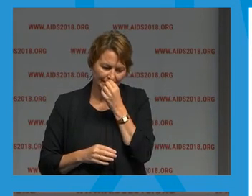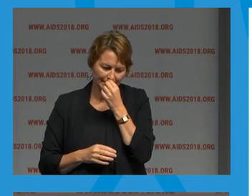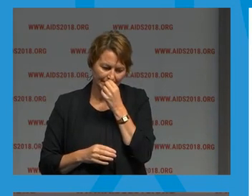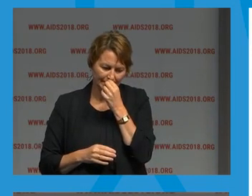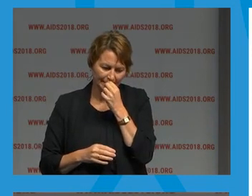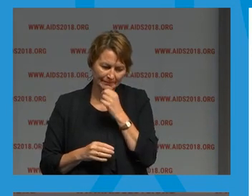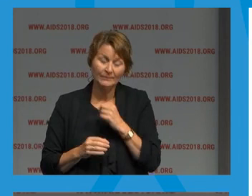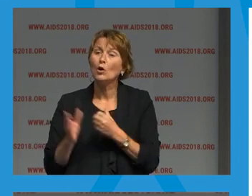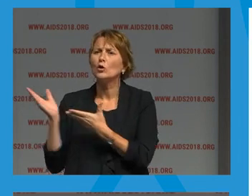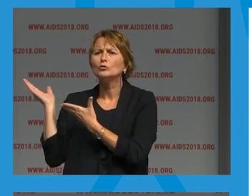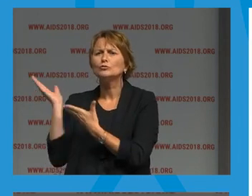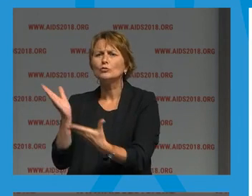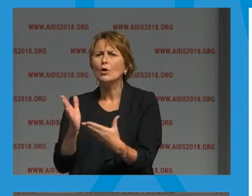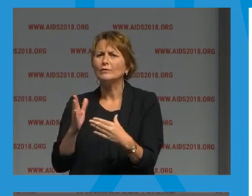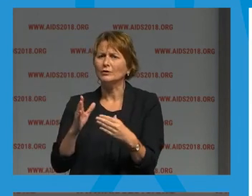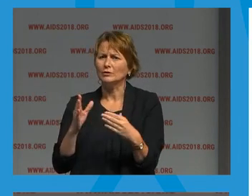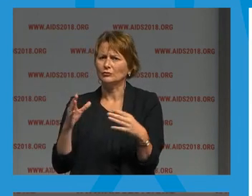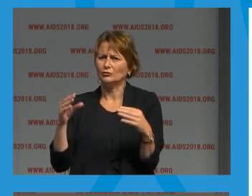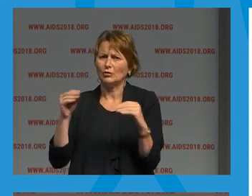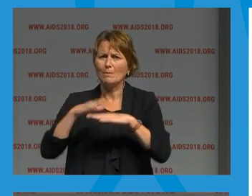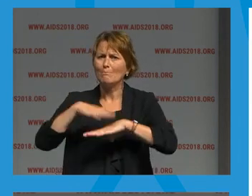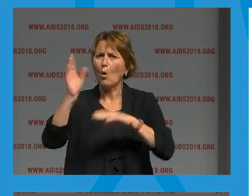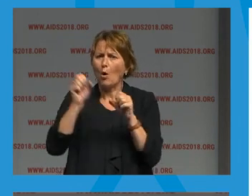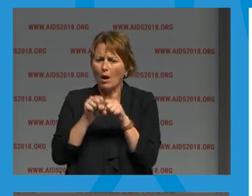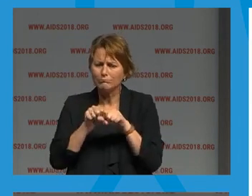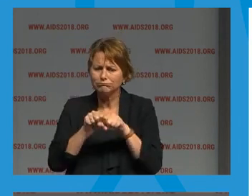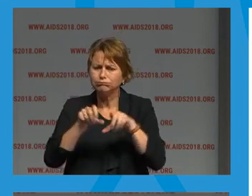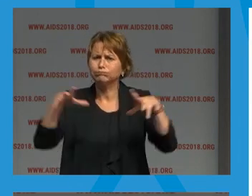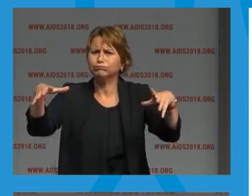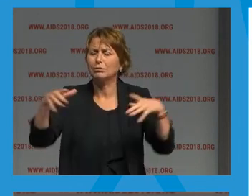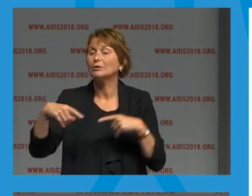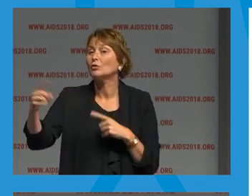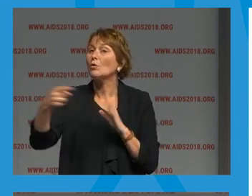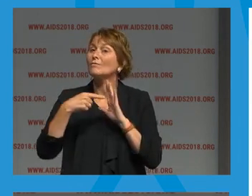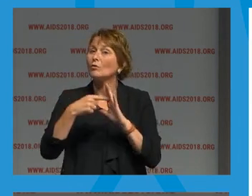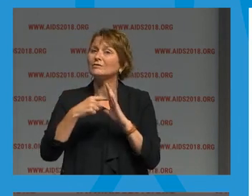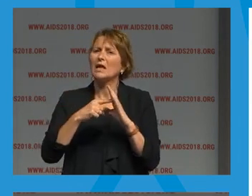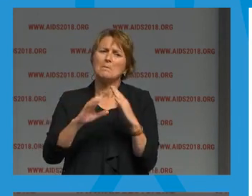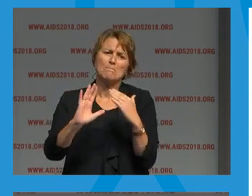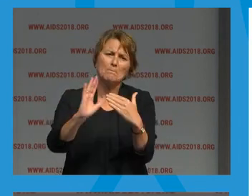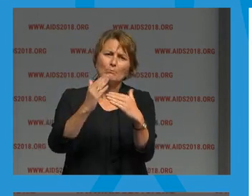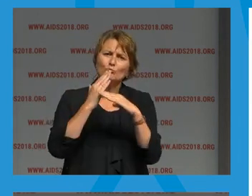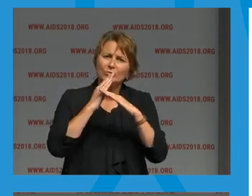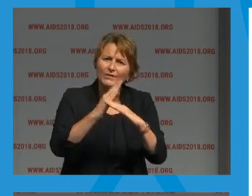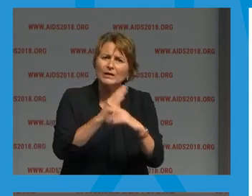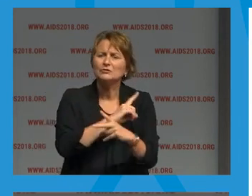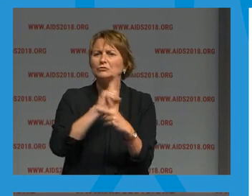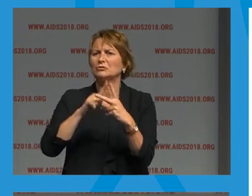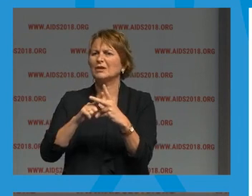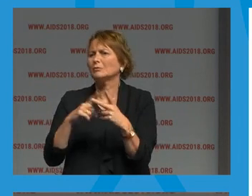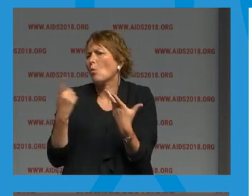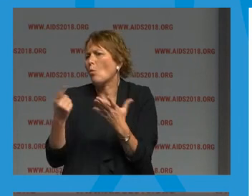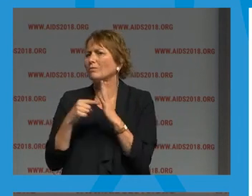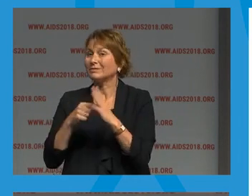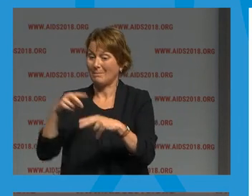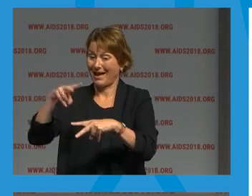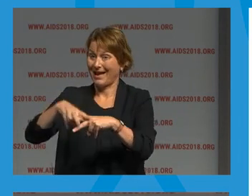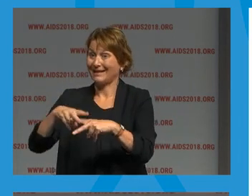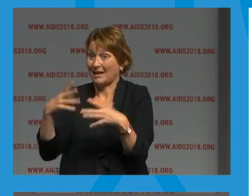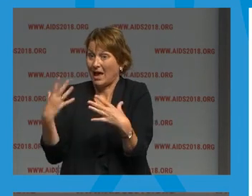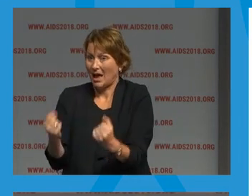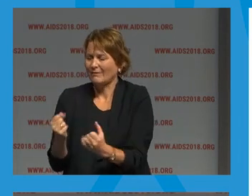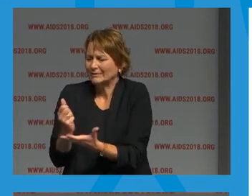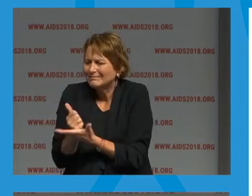and when I say services, I'm talking about primary prevention services as well as treatment services, and this has been done by a